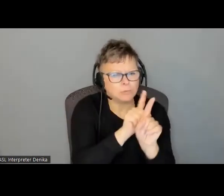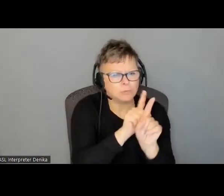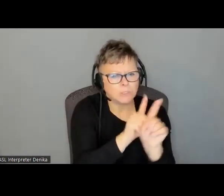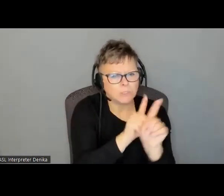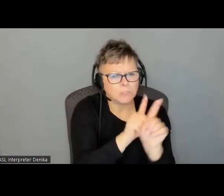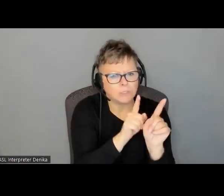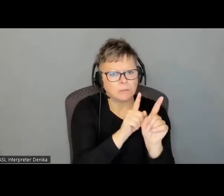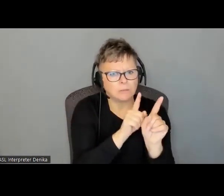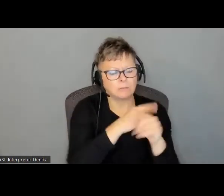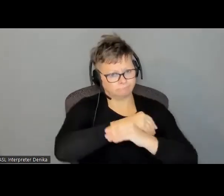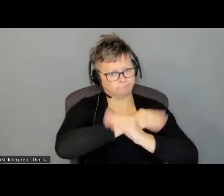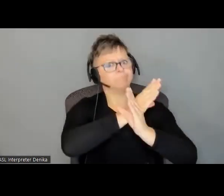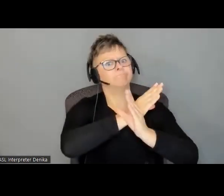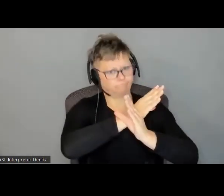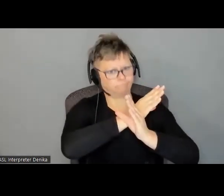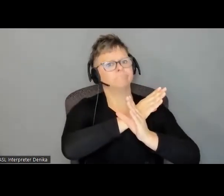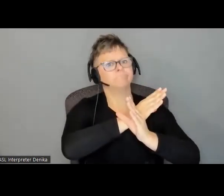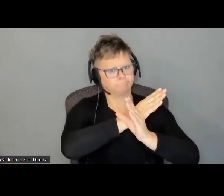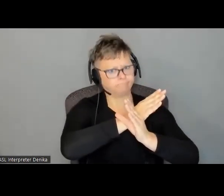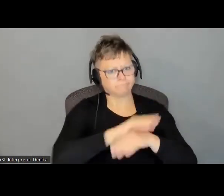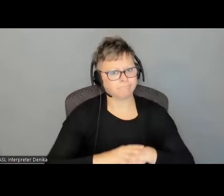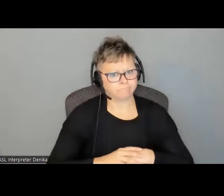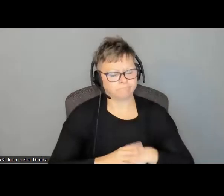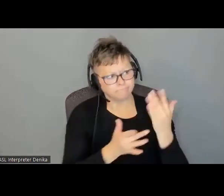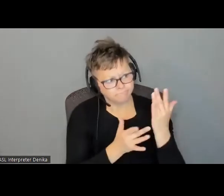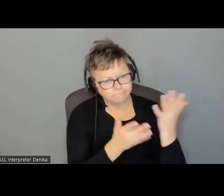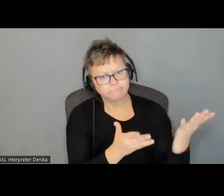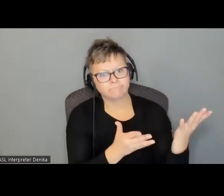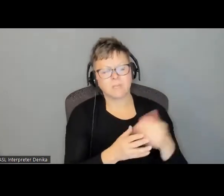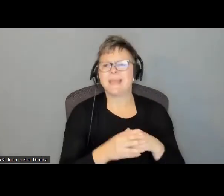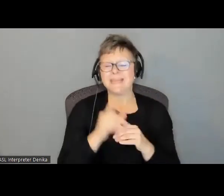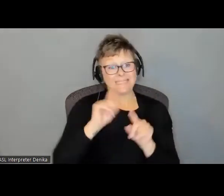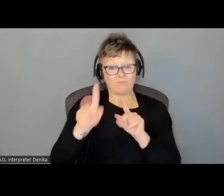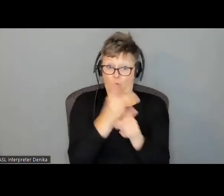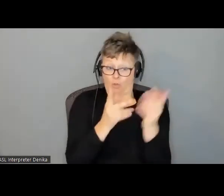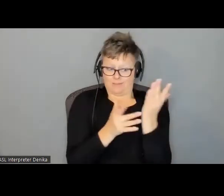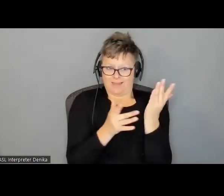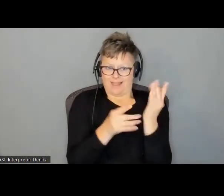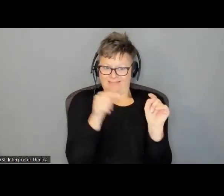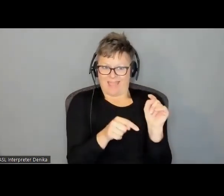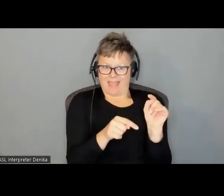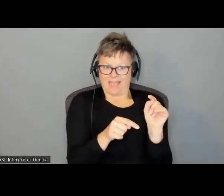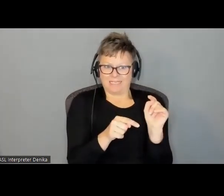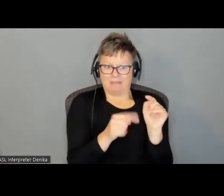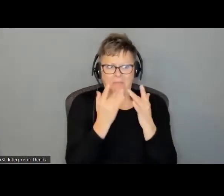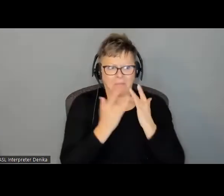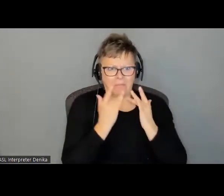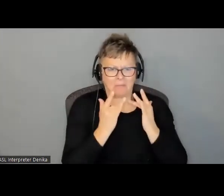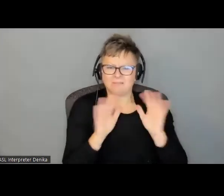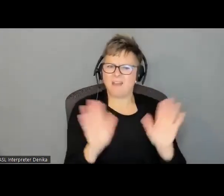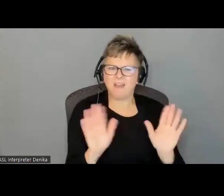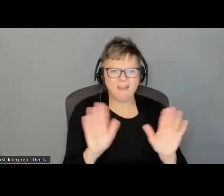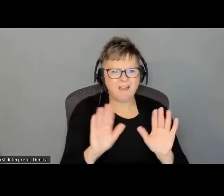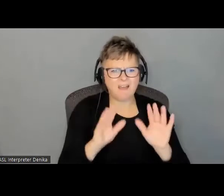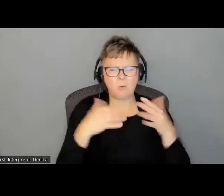But the types of technology that are available to us are becoming more and more diverse. And the way in which we